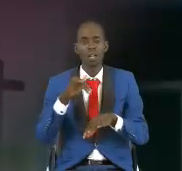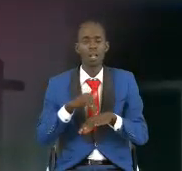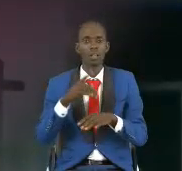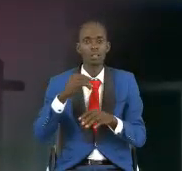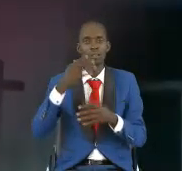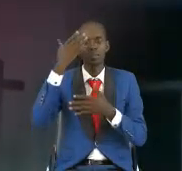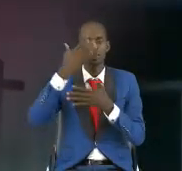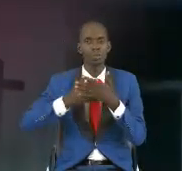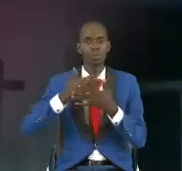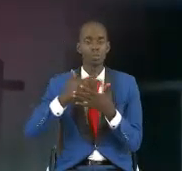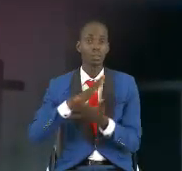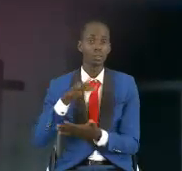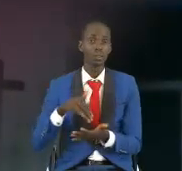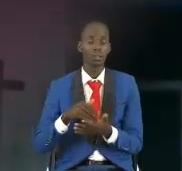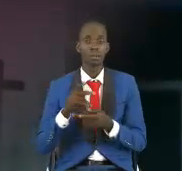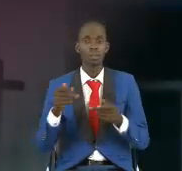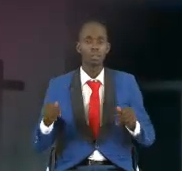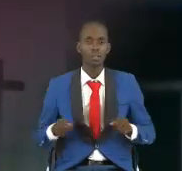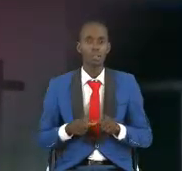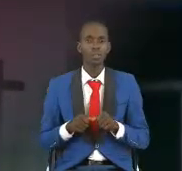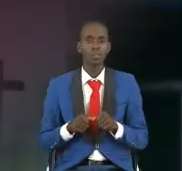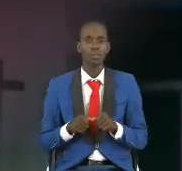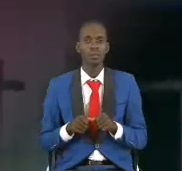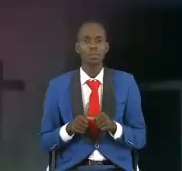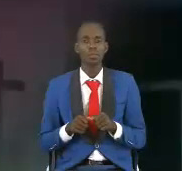that central part, can you raise up your hand and wave it at me?